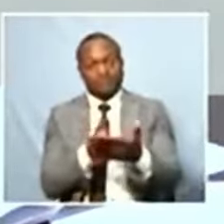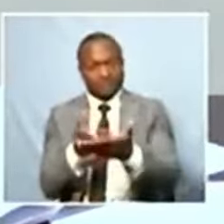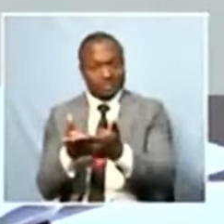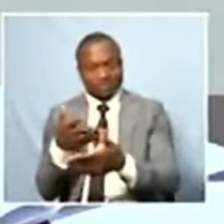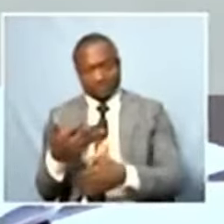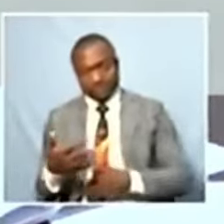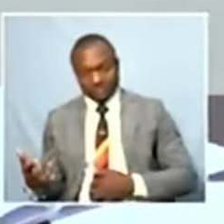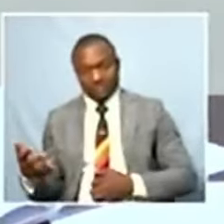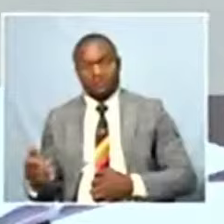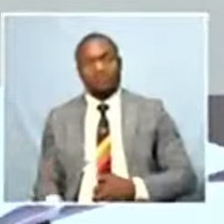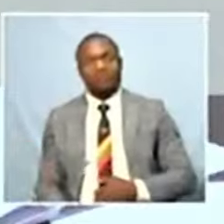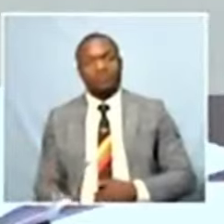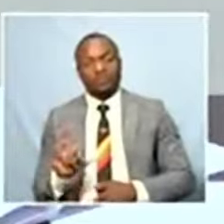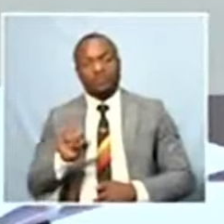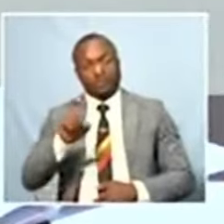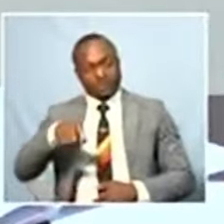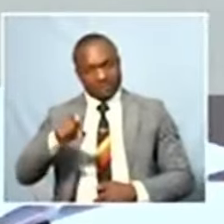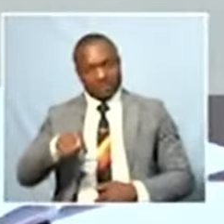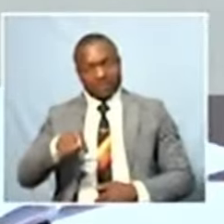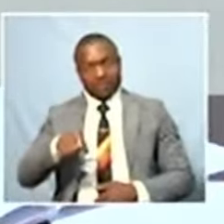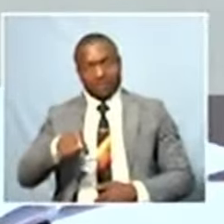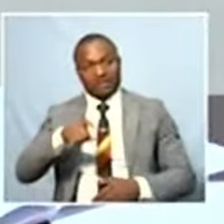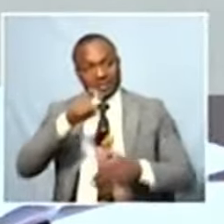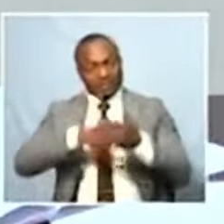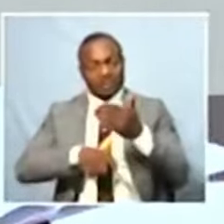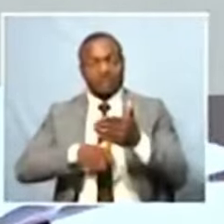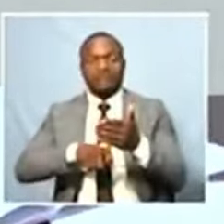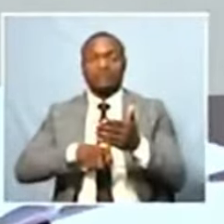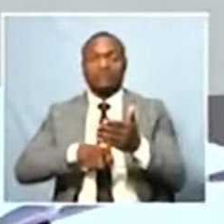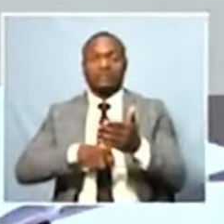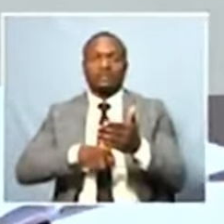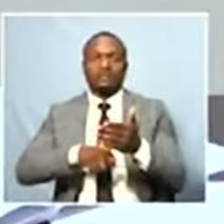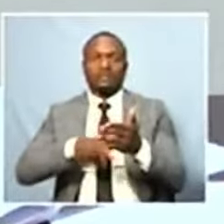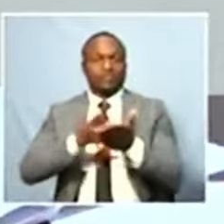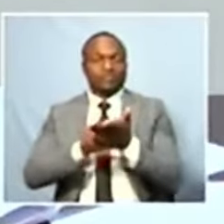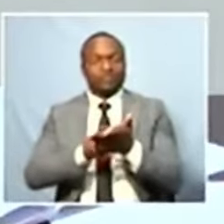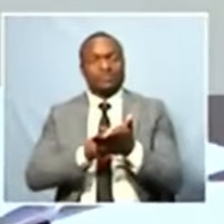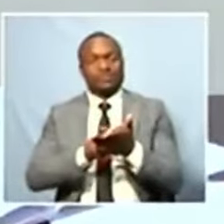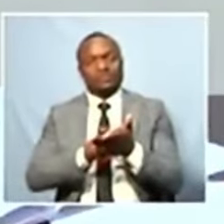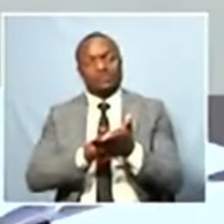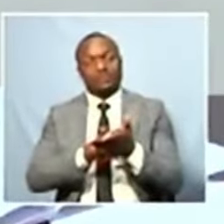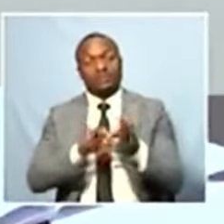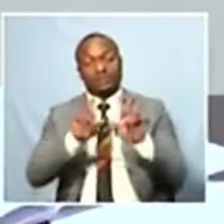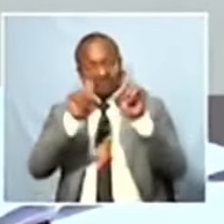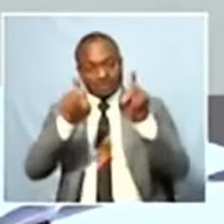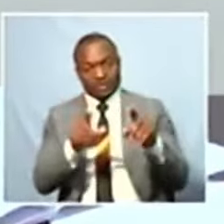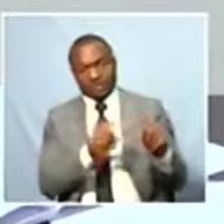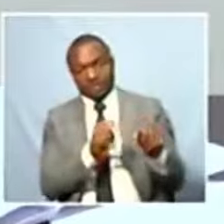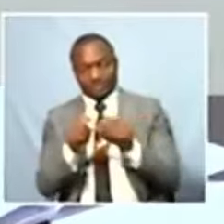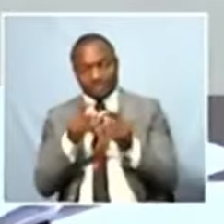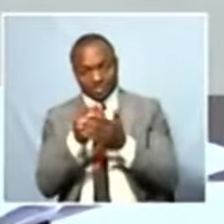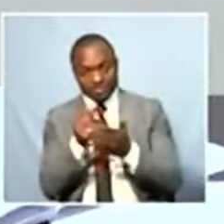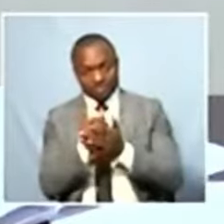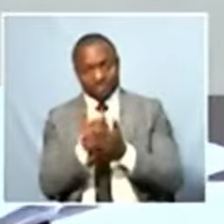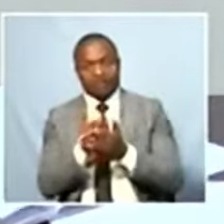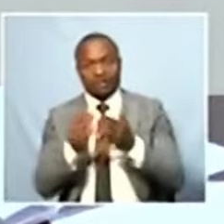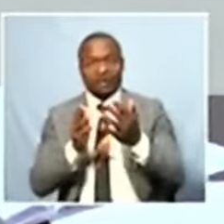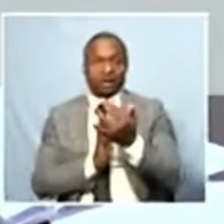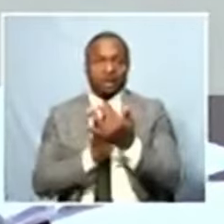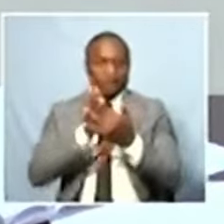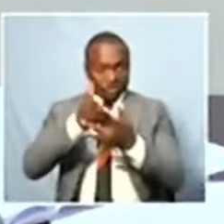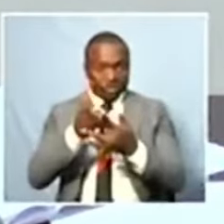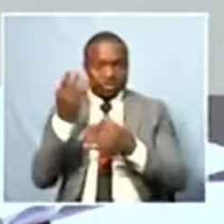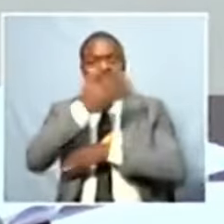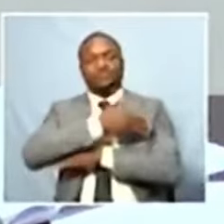of where we need the tax clearance certificates, transferring money, there are all these cross-border transactions, and